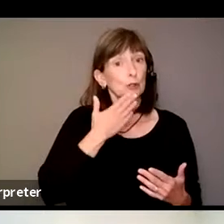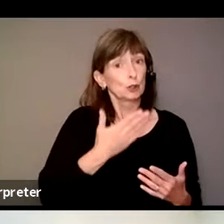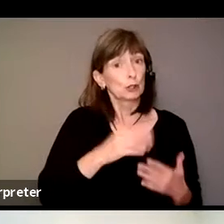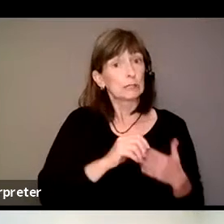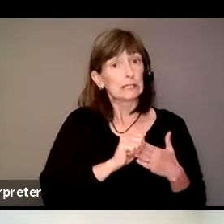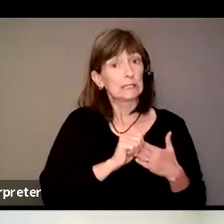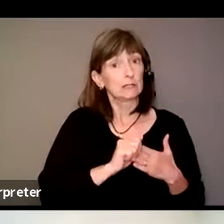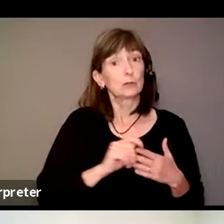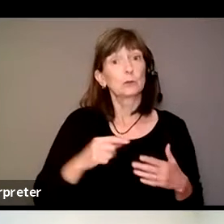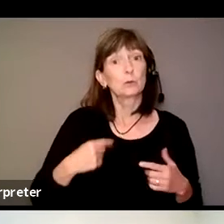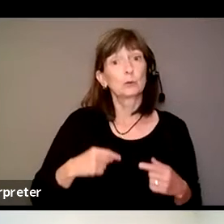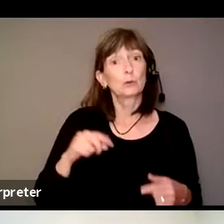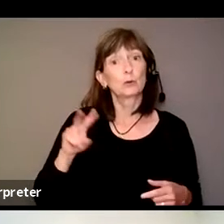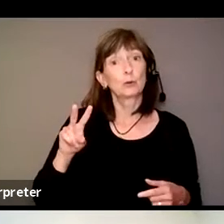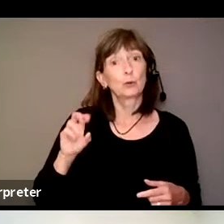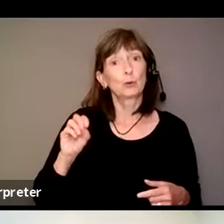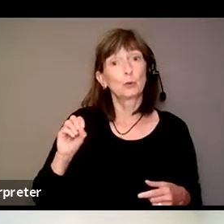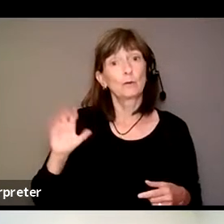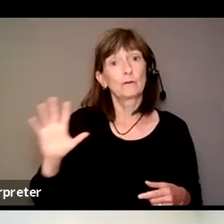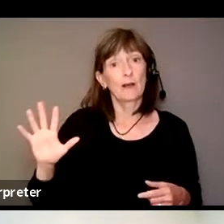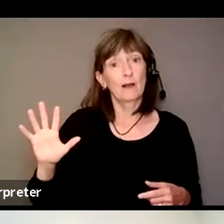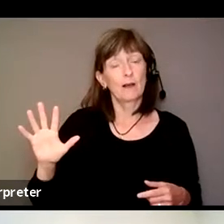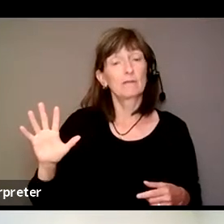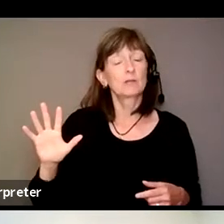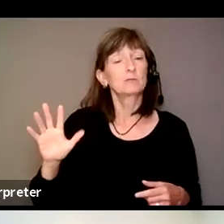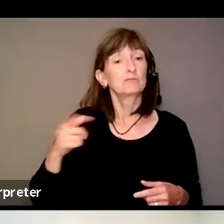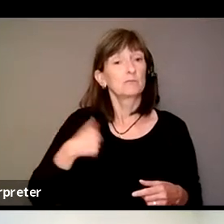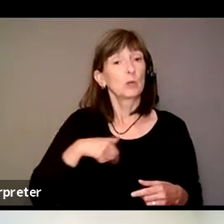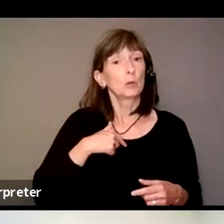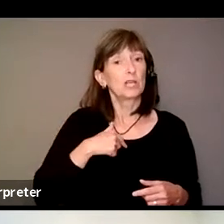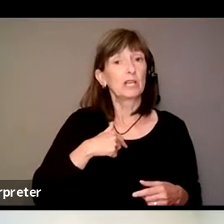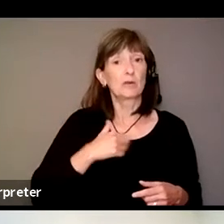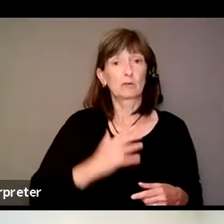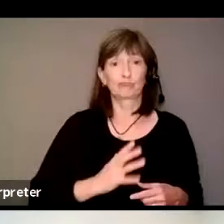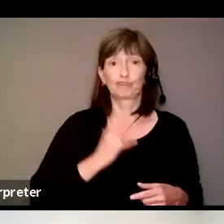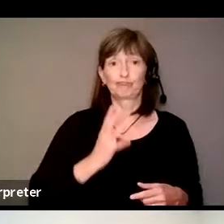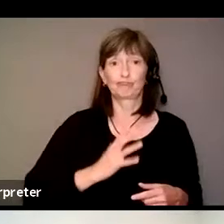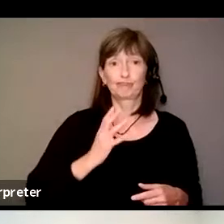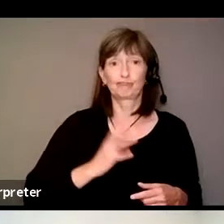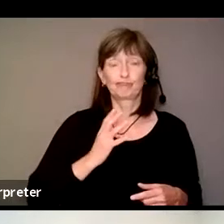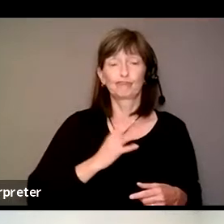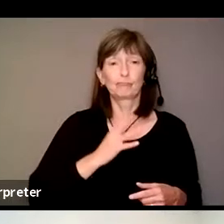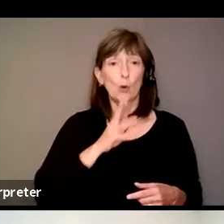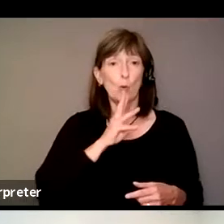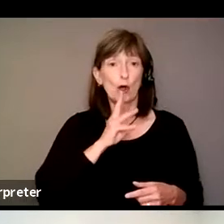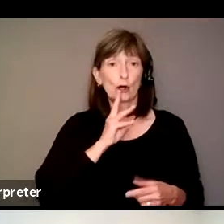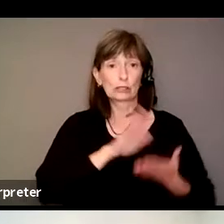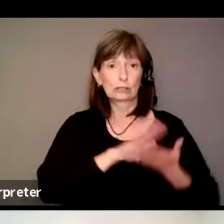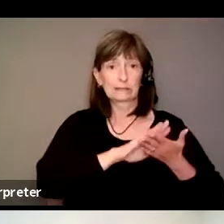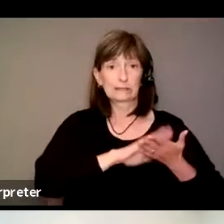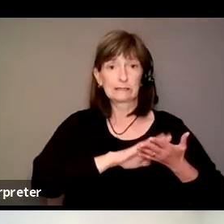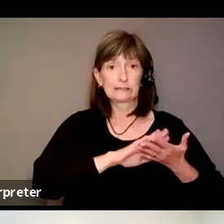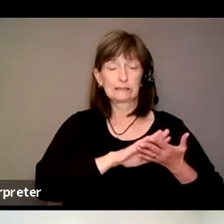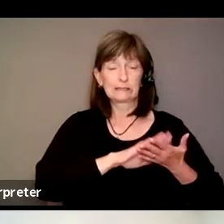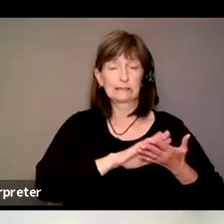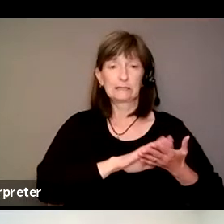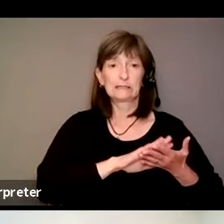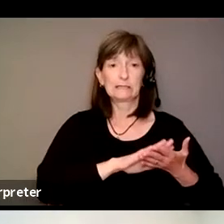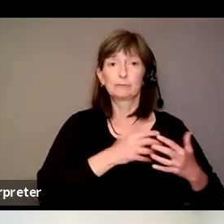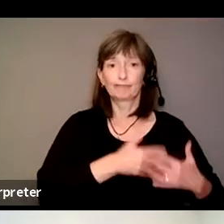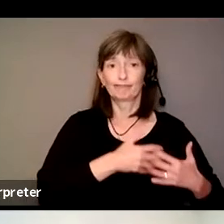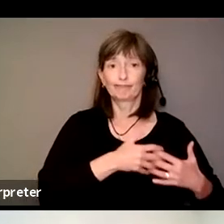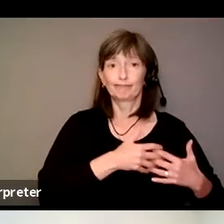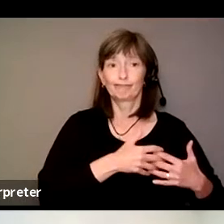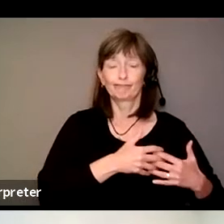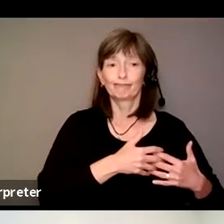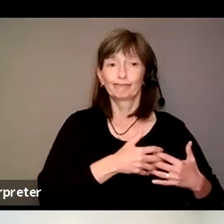in 2005 when we put in a state-of-the-art treatment facility to treat our effluent. And now